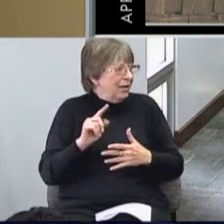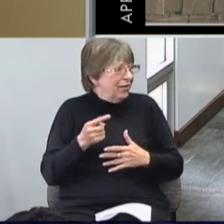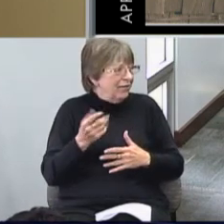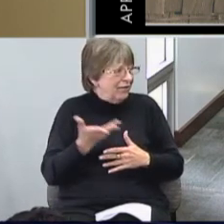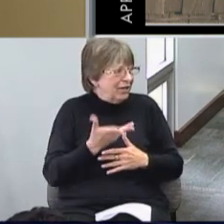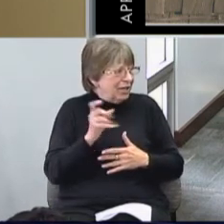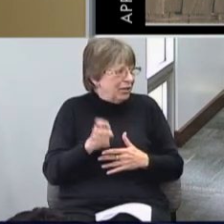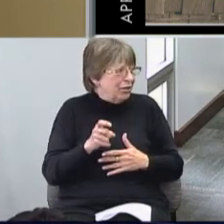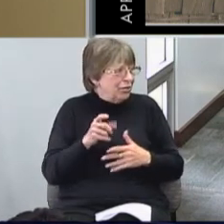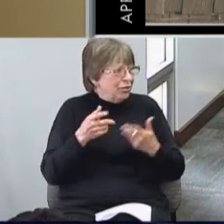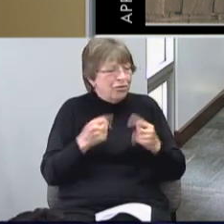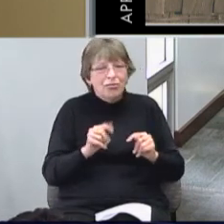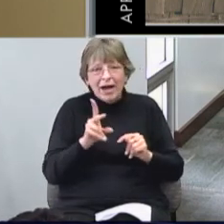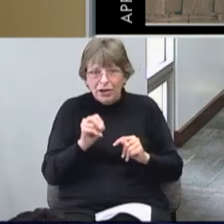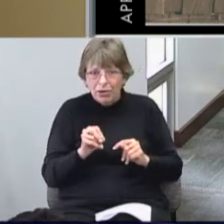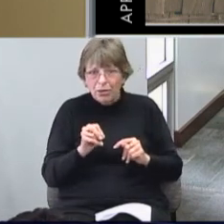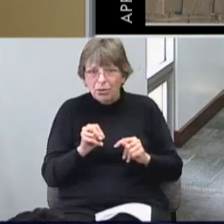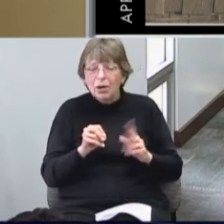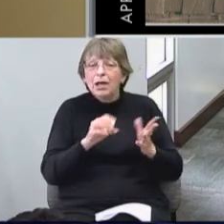should try to do is repair.